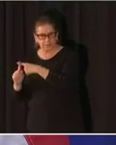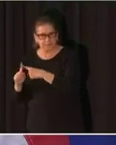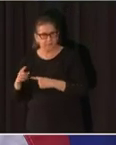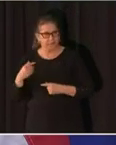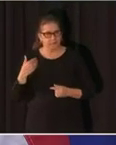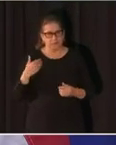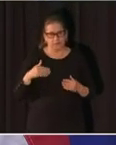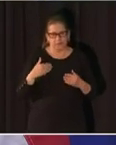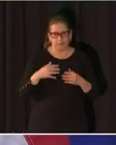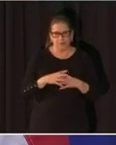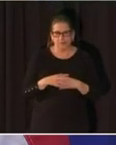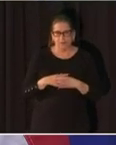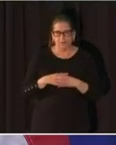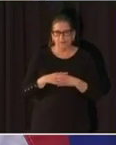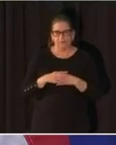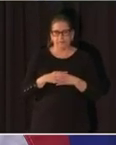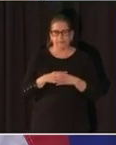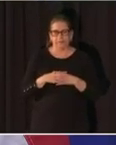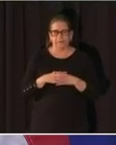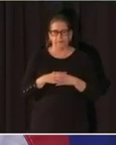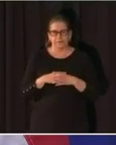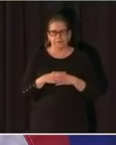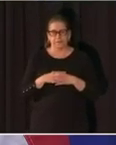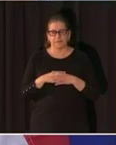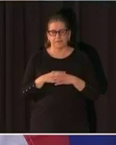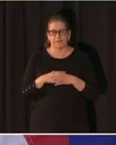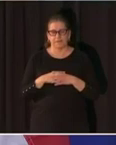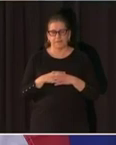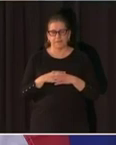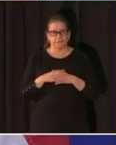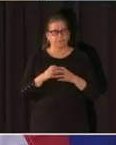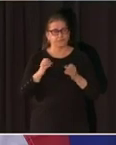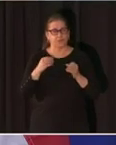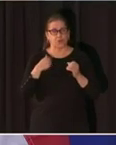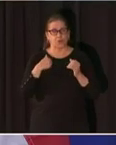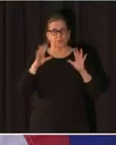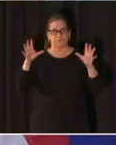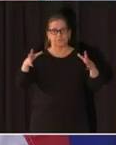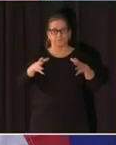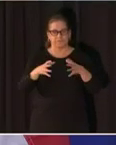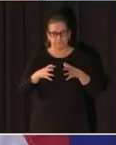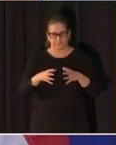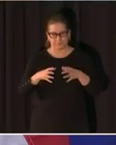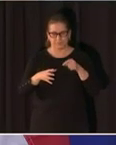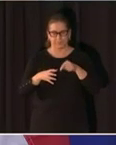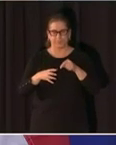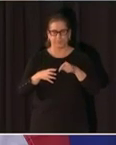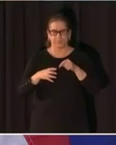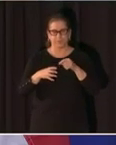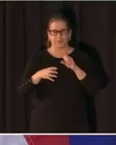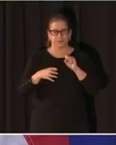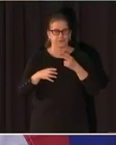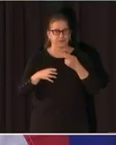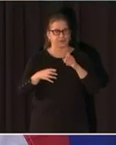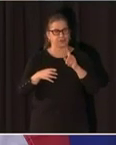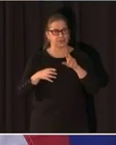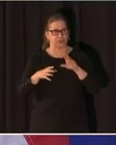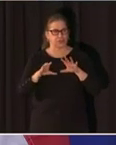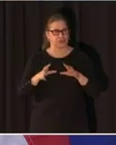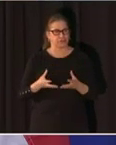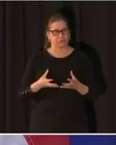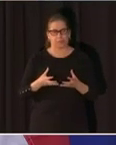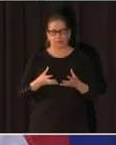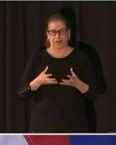entire shelter population. One of the things that we did at the very beginning was to establish